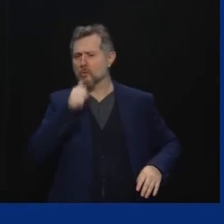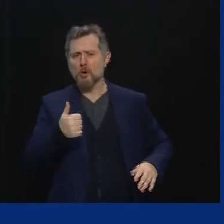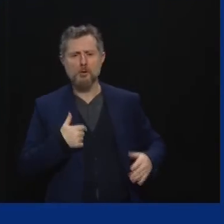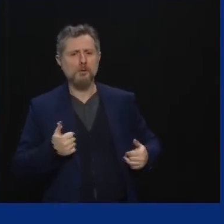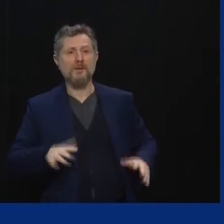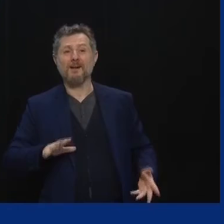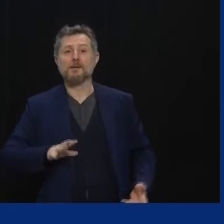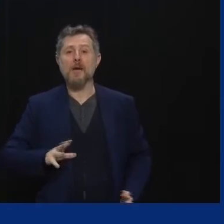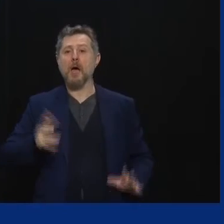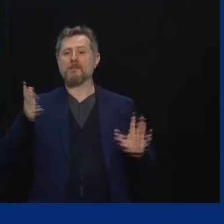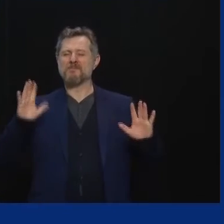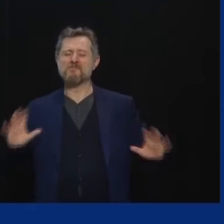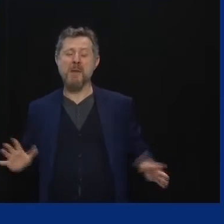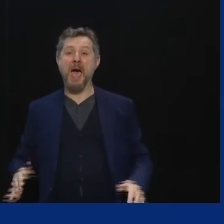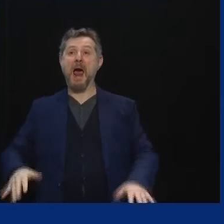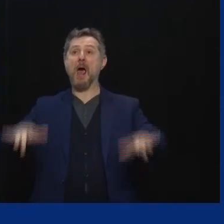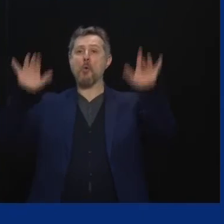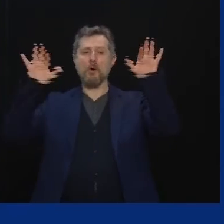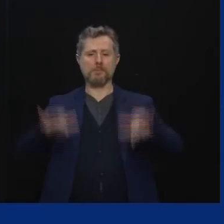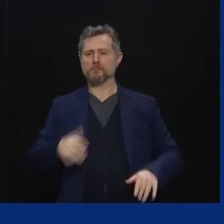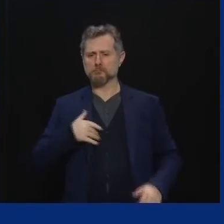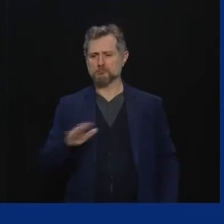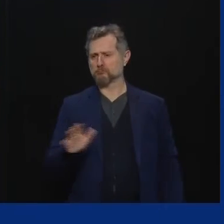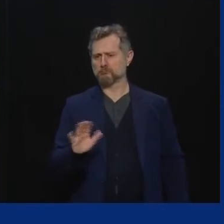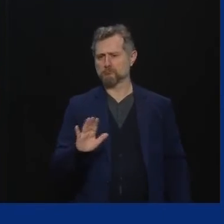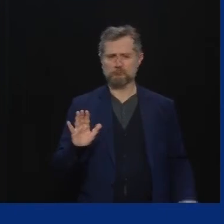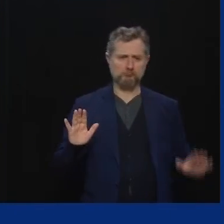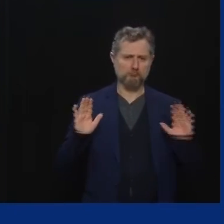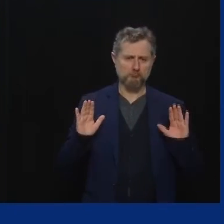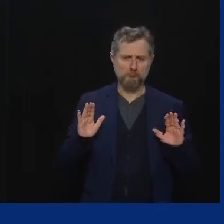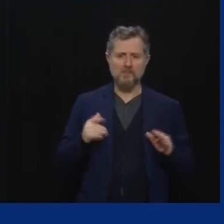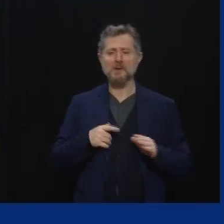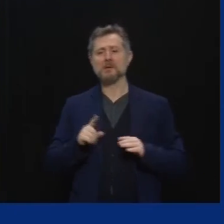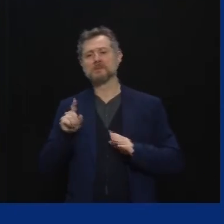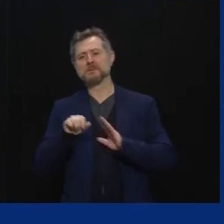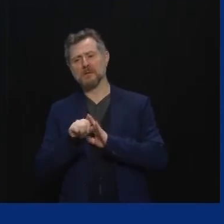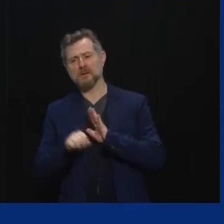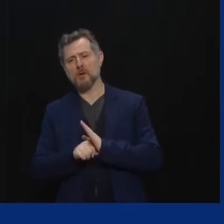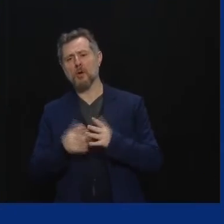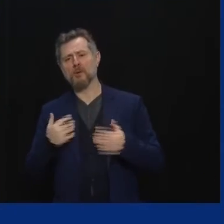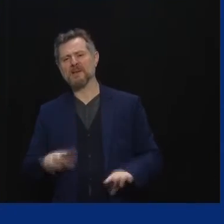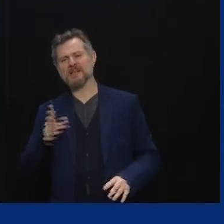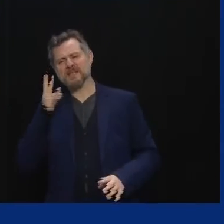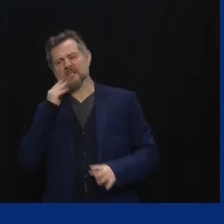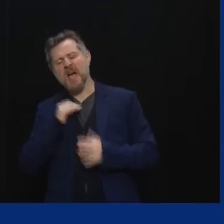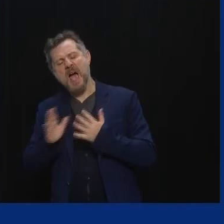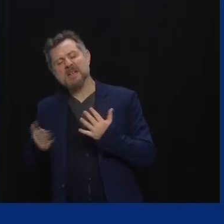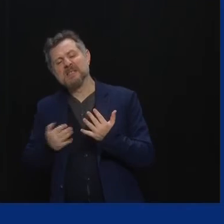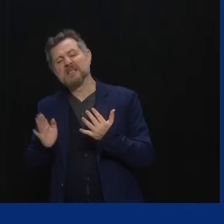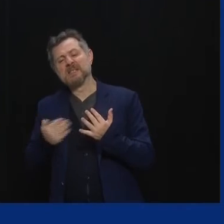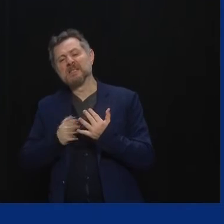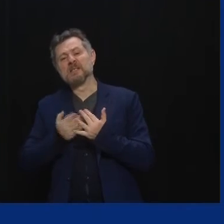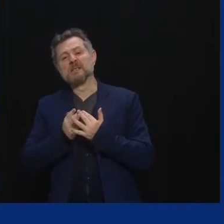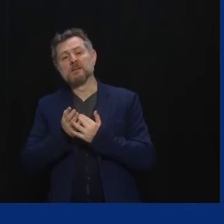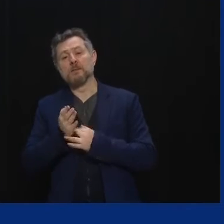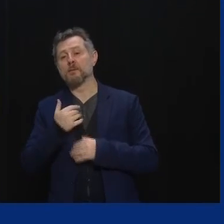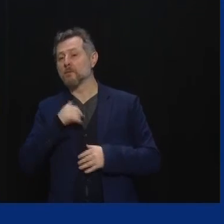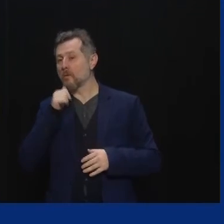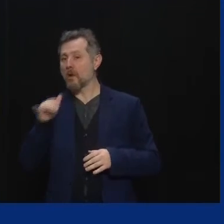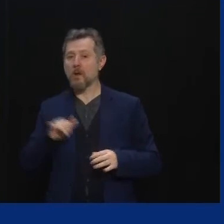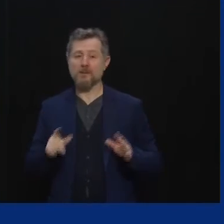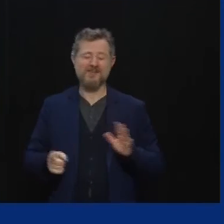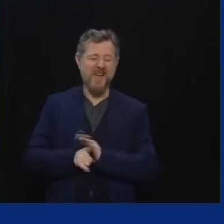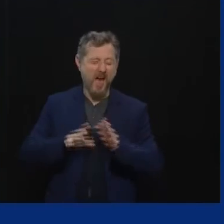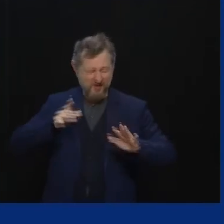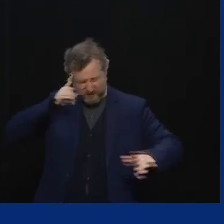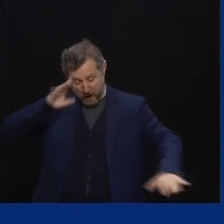state who have already been through so much or being an alarmist. I'm a realist. I will always deal with the facts in front of me. And the facts is we're still learning about